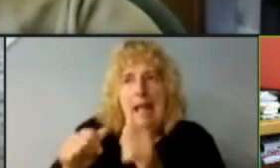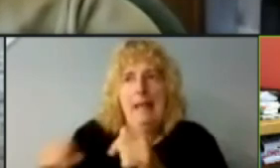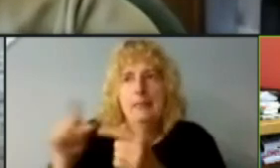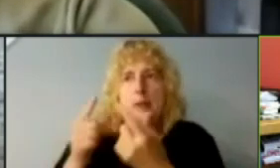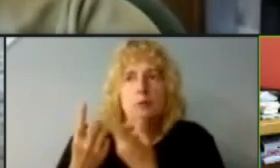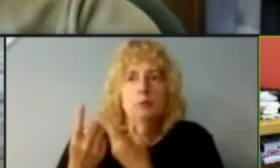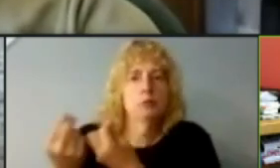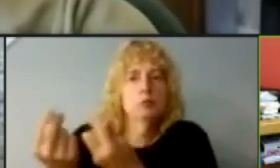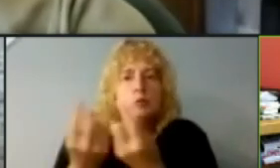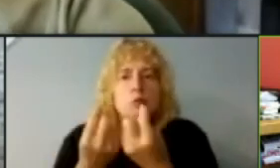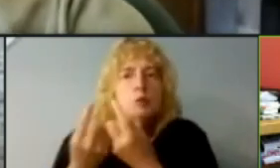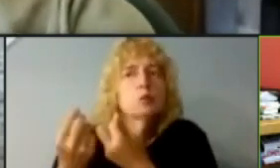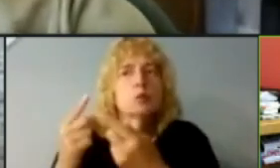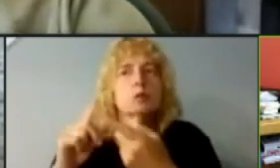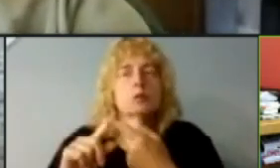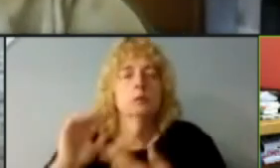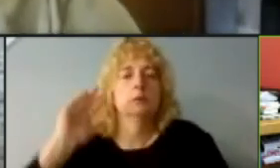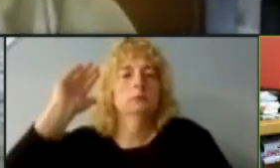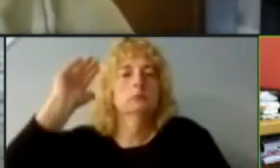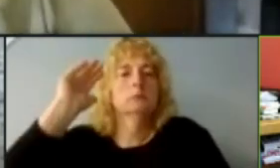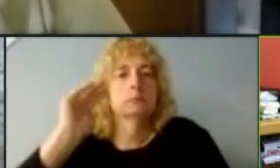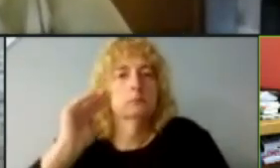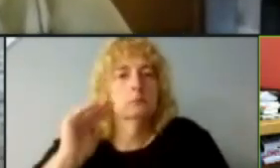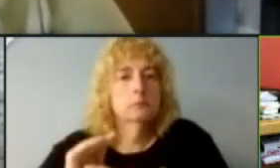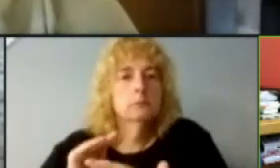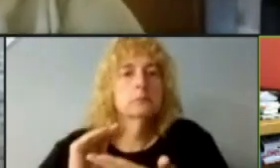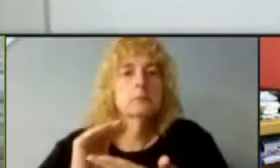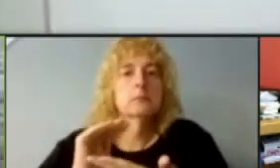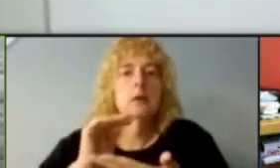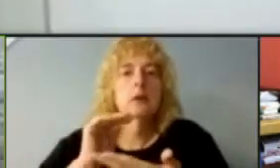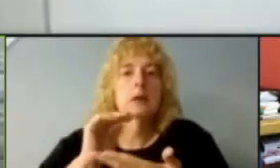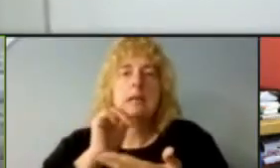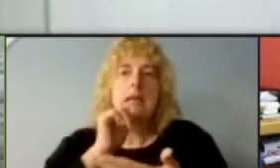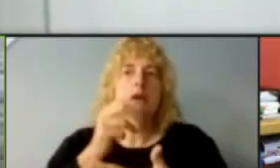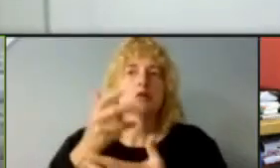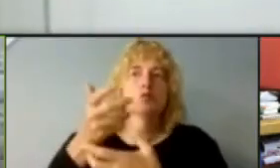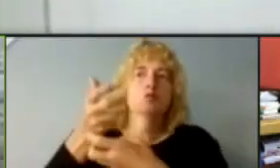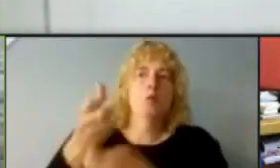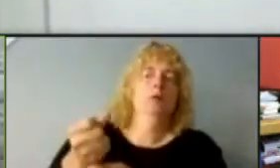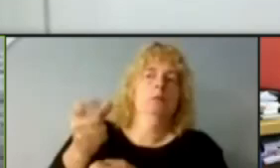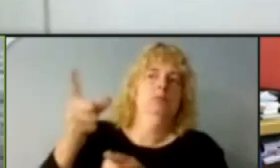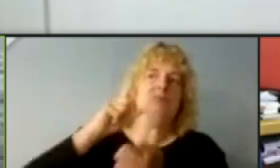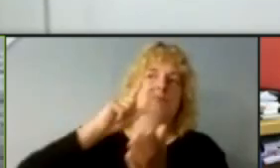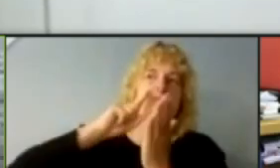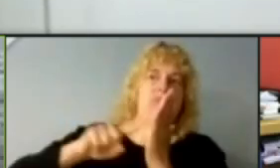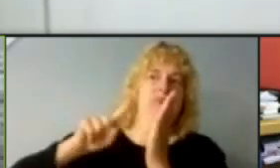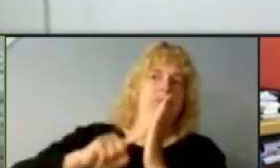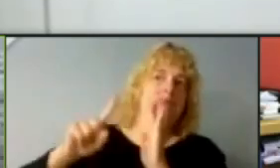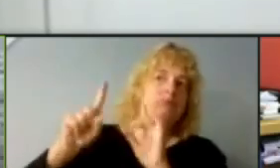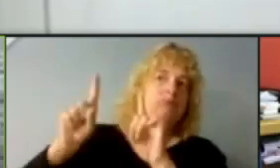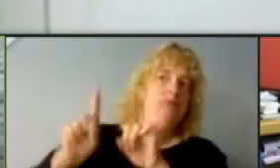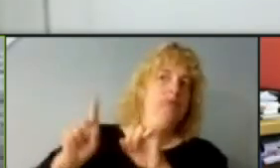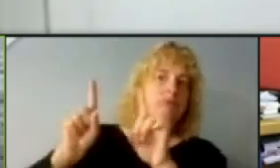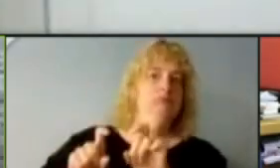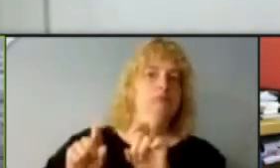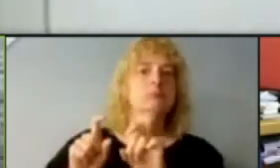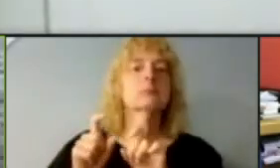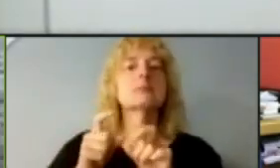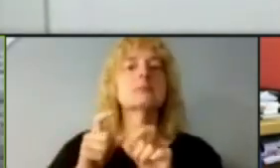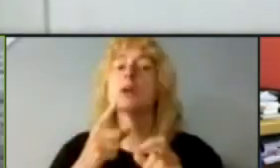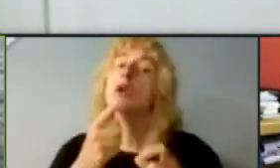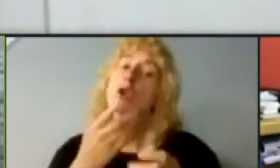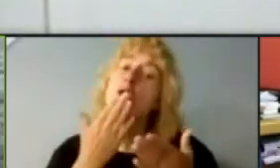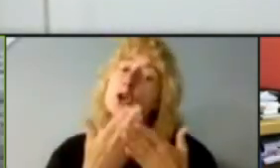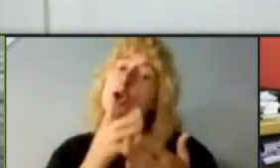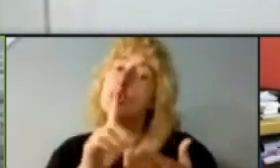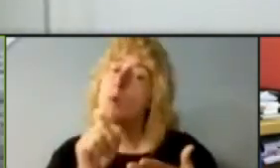of research and information collection? That's a great question. And we've looked at that issue, and hopefully